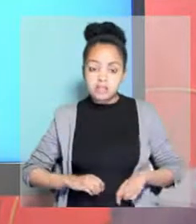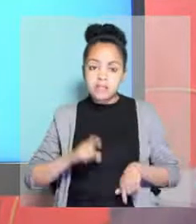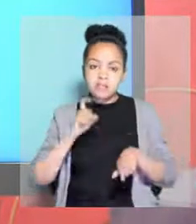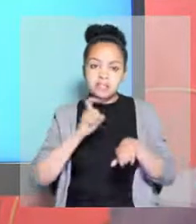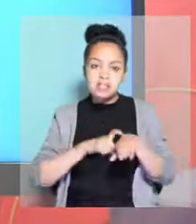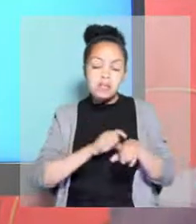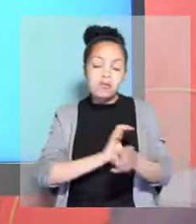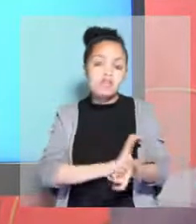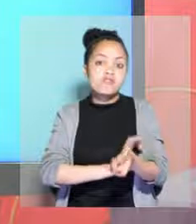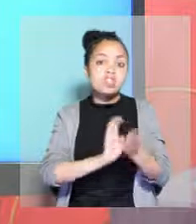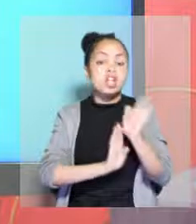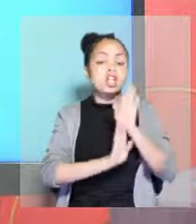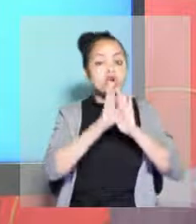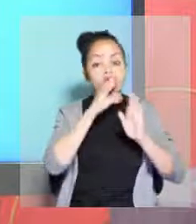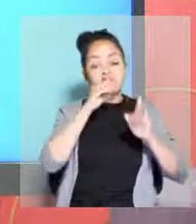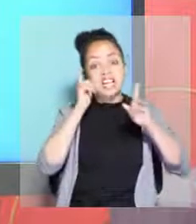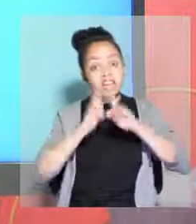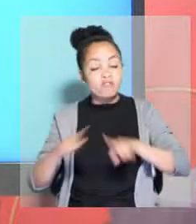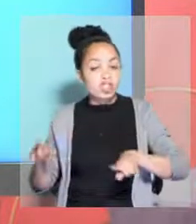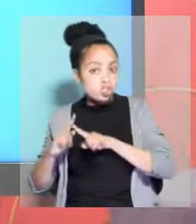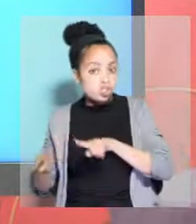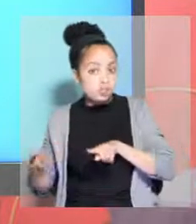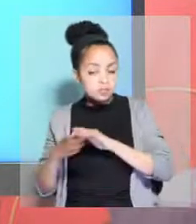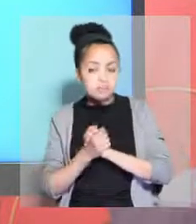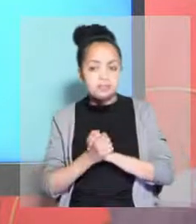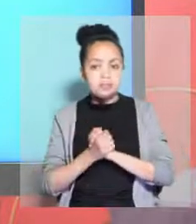during cell growth in the differentiation.